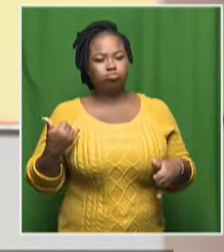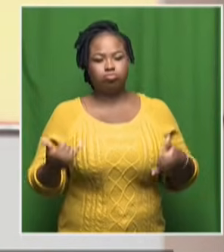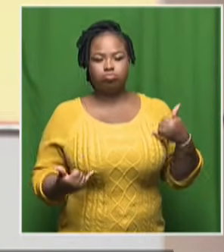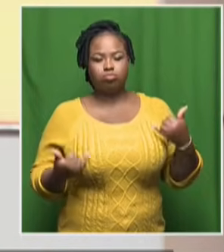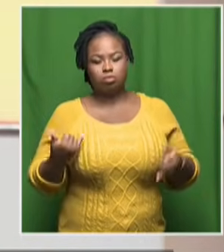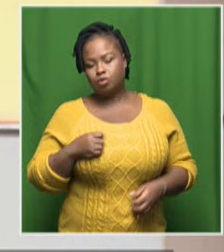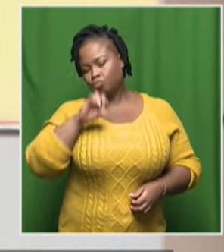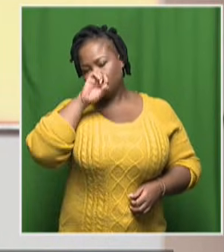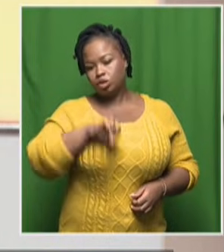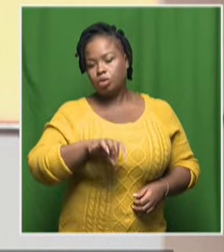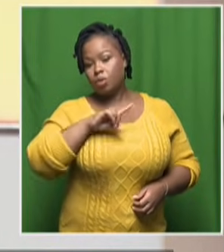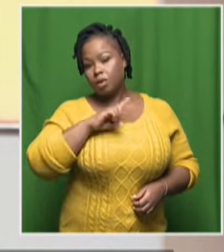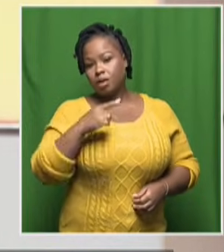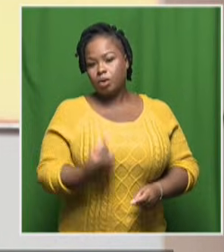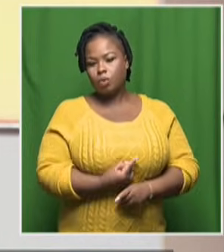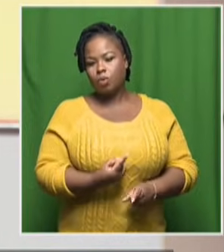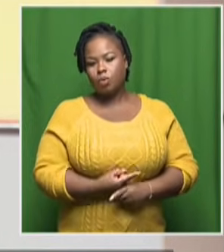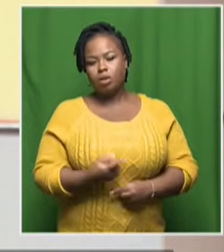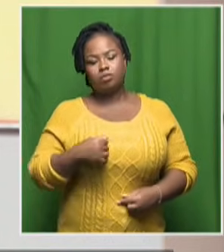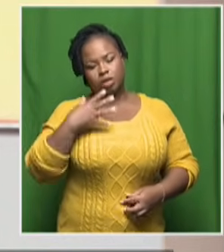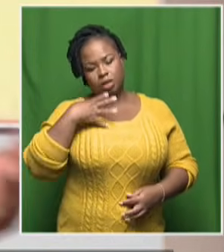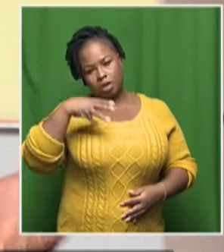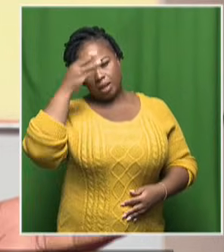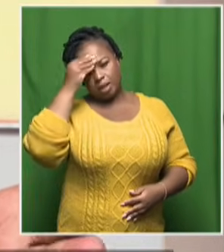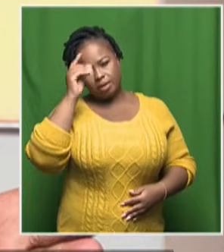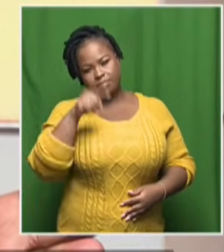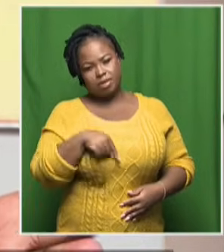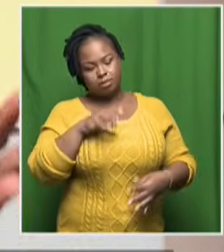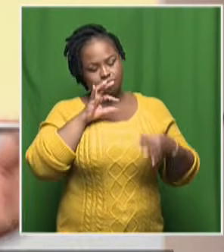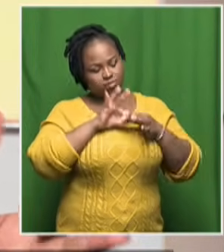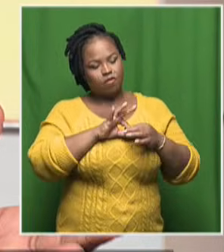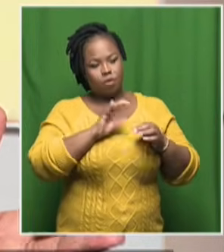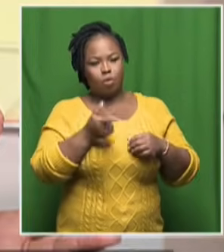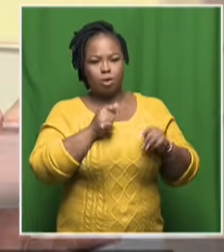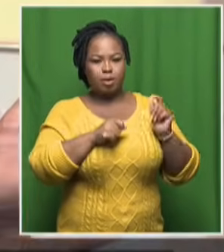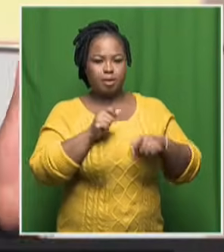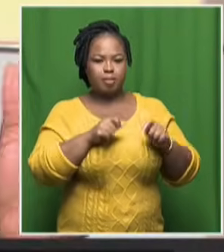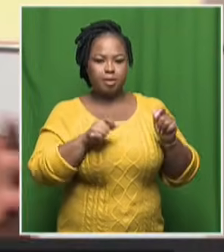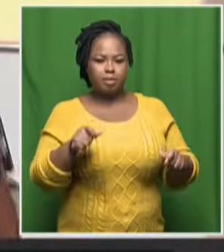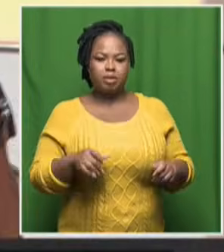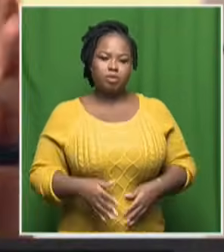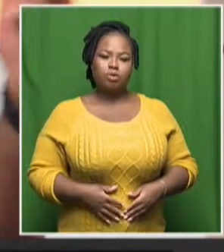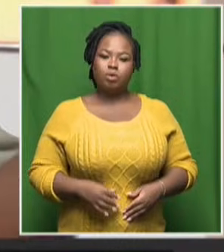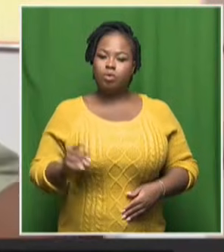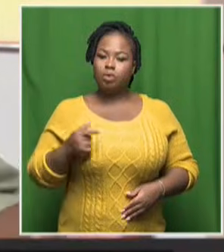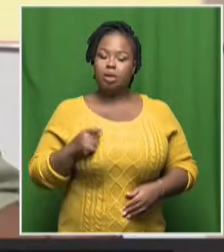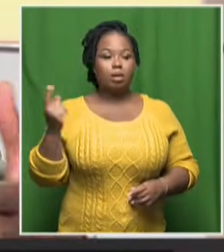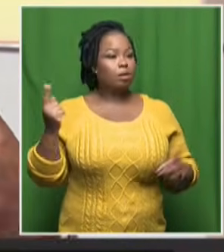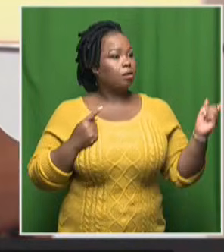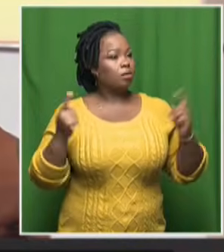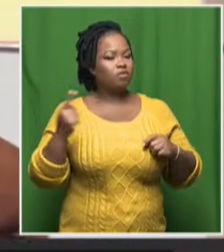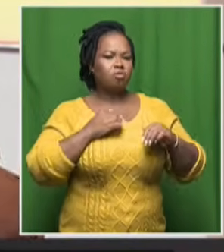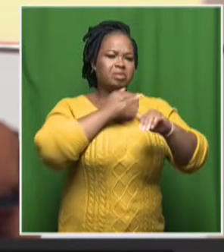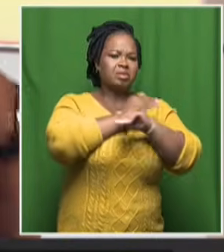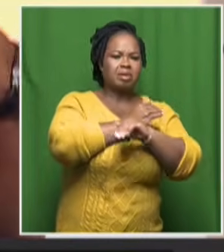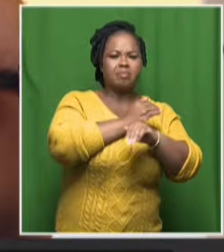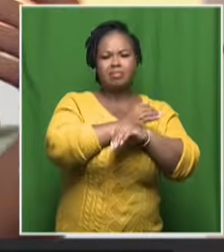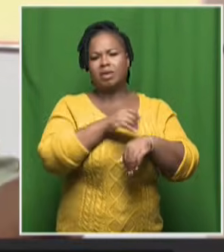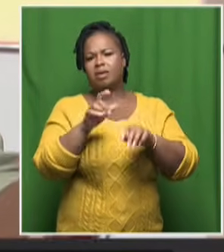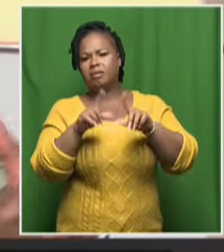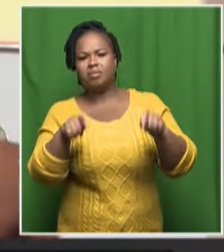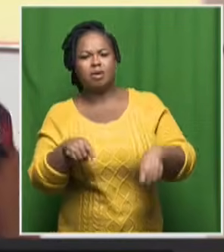what I love is that I always, you know, teach myself to cater for everyone. That's what I do at the Johannesburg, because everyone comes, I mean, from Zambia, from